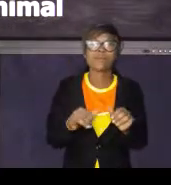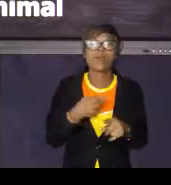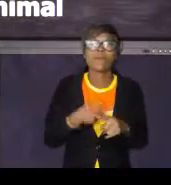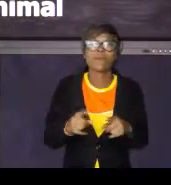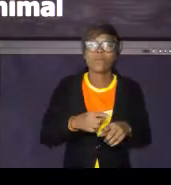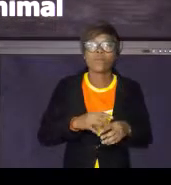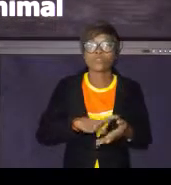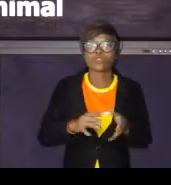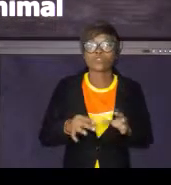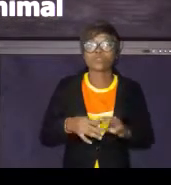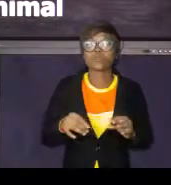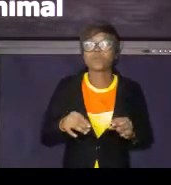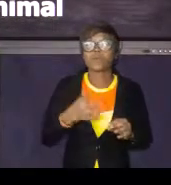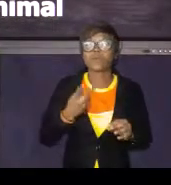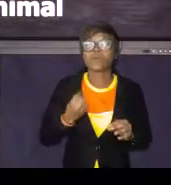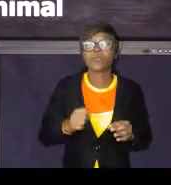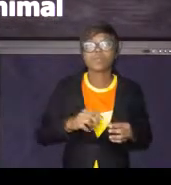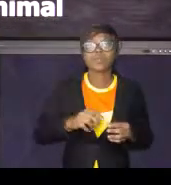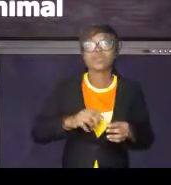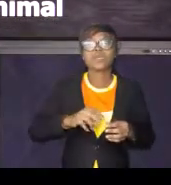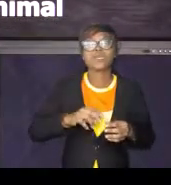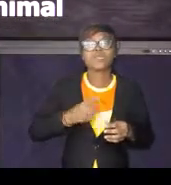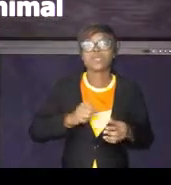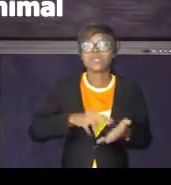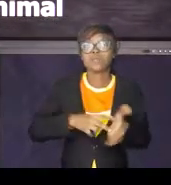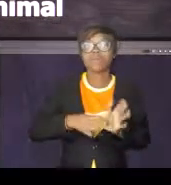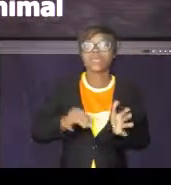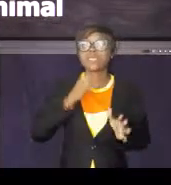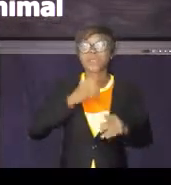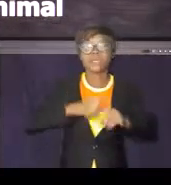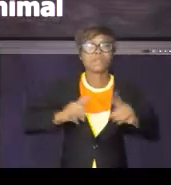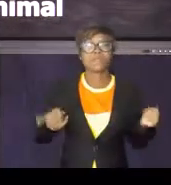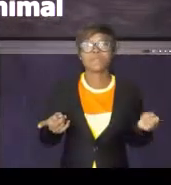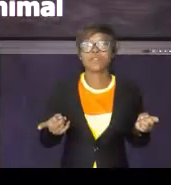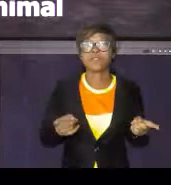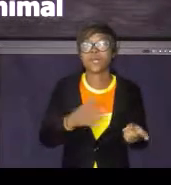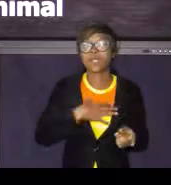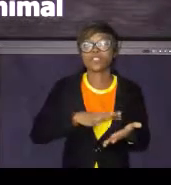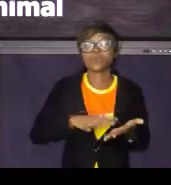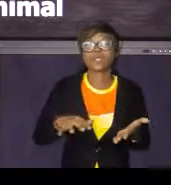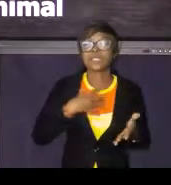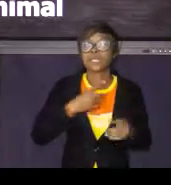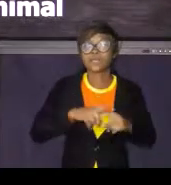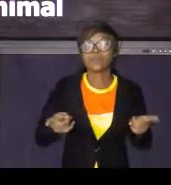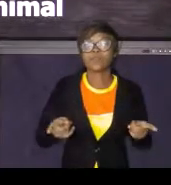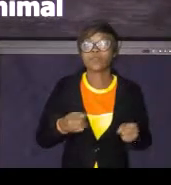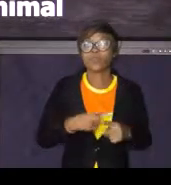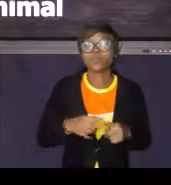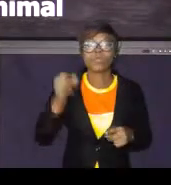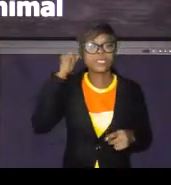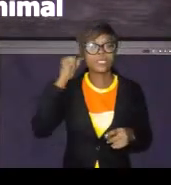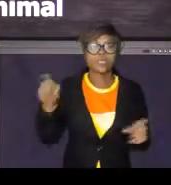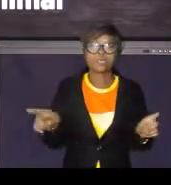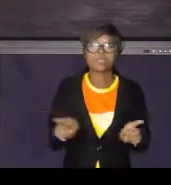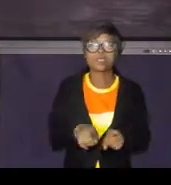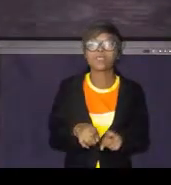way, spelled differently, and they have different meanings. That is what